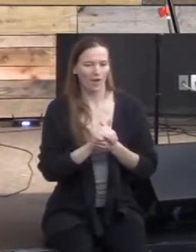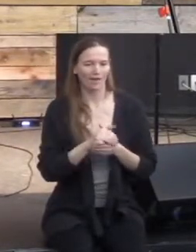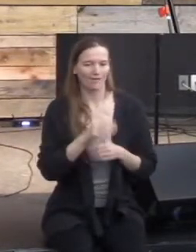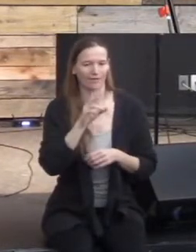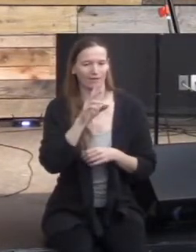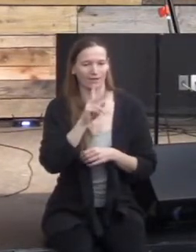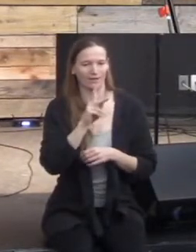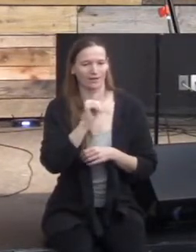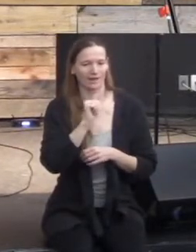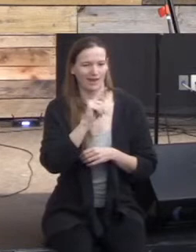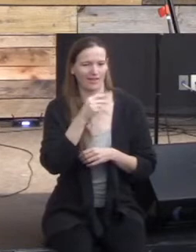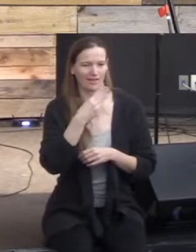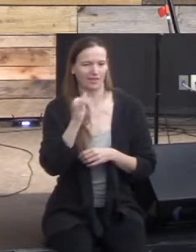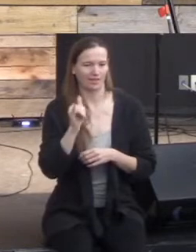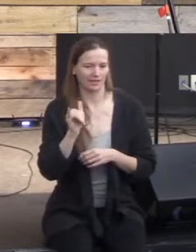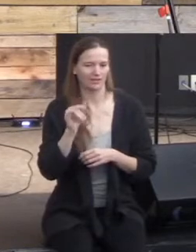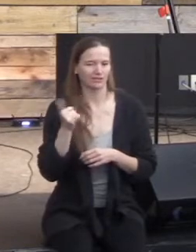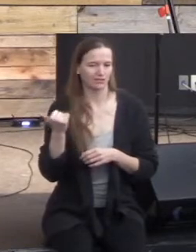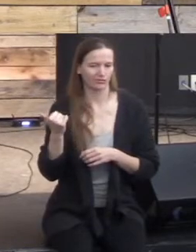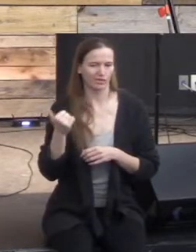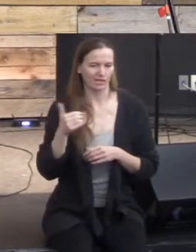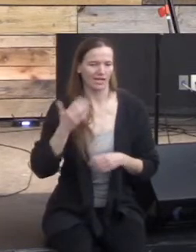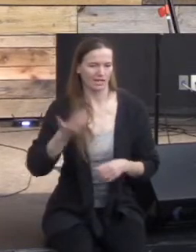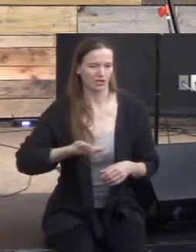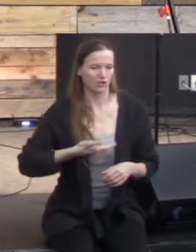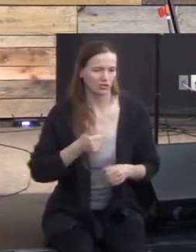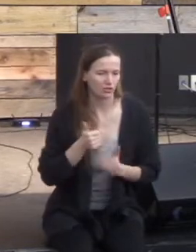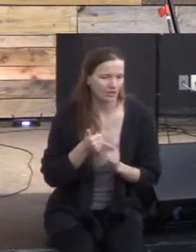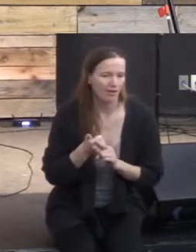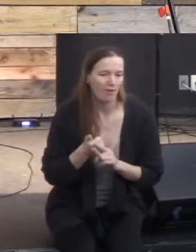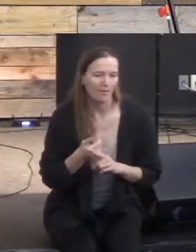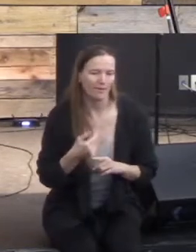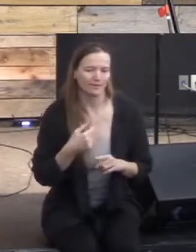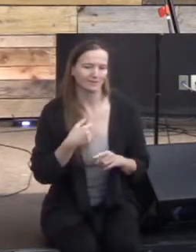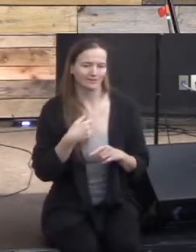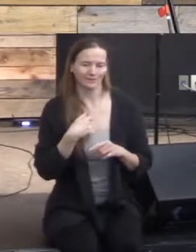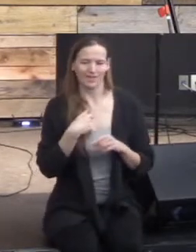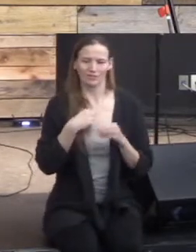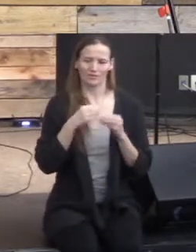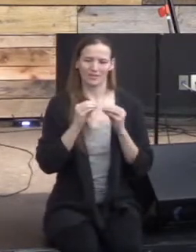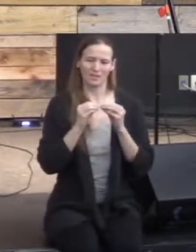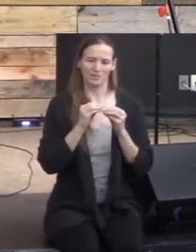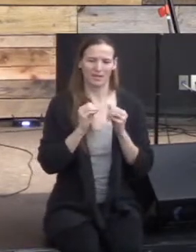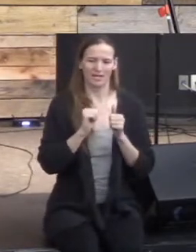I'll follow on with little details about us and how we got here. So, Kathy.